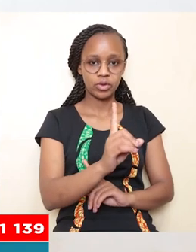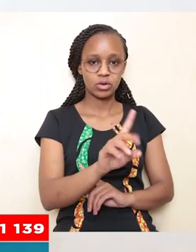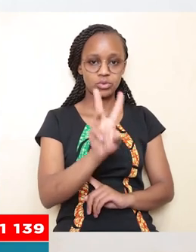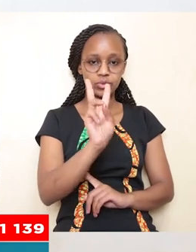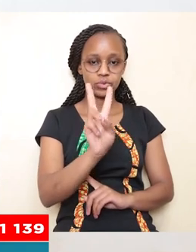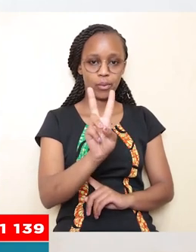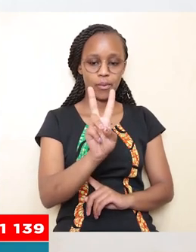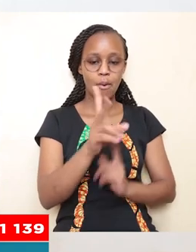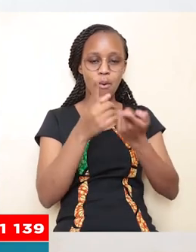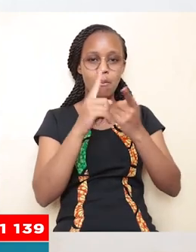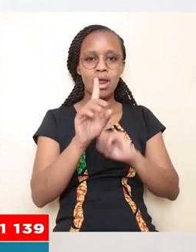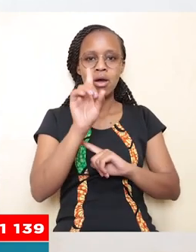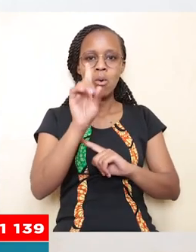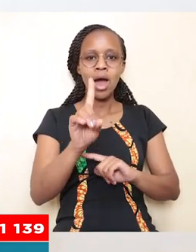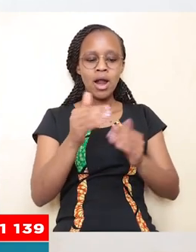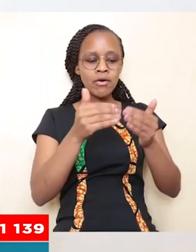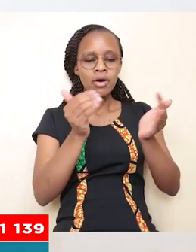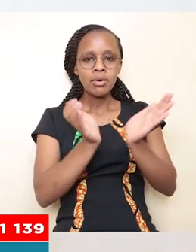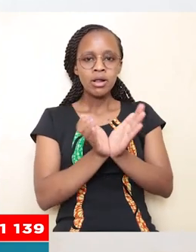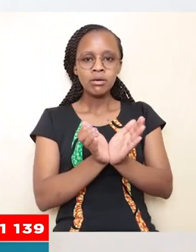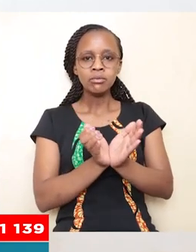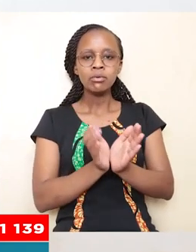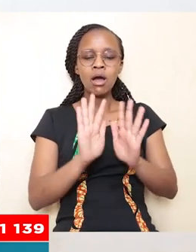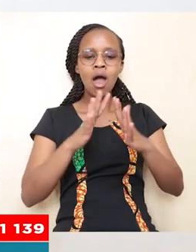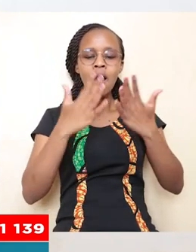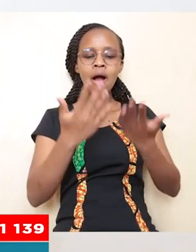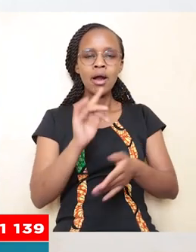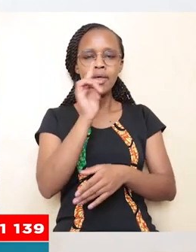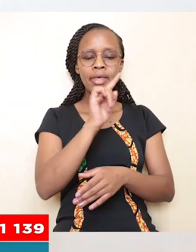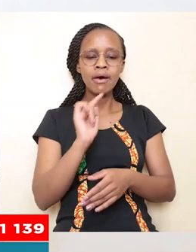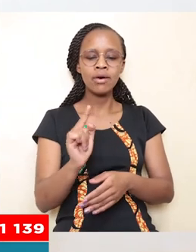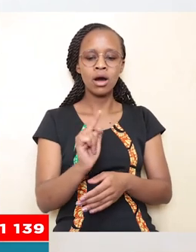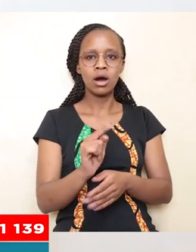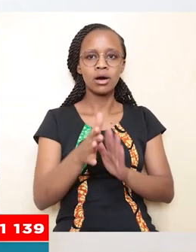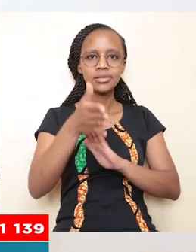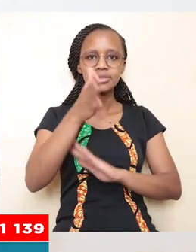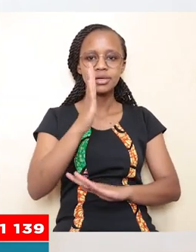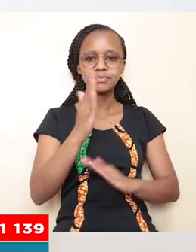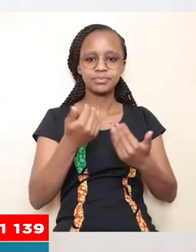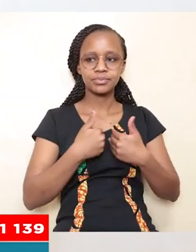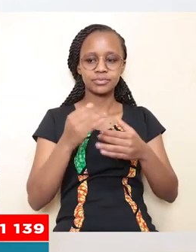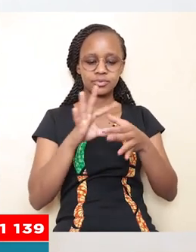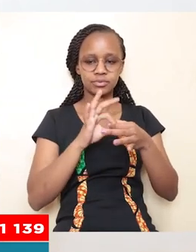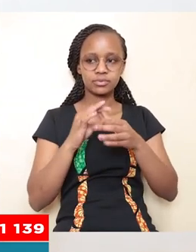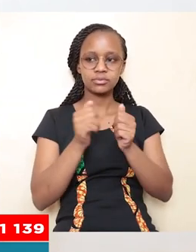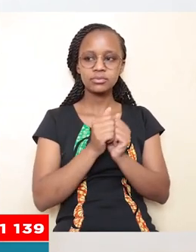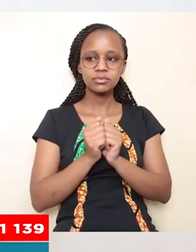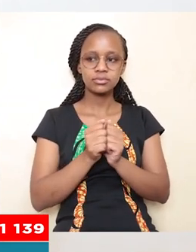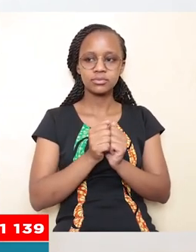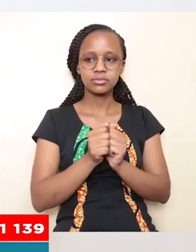two, but one flesh. What therefore God has joined